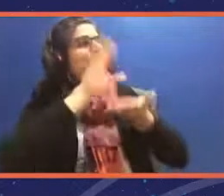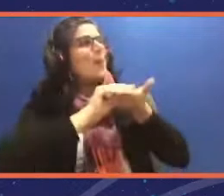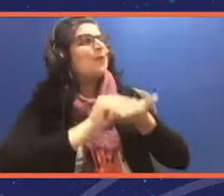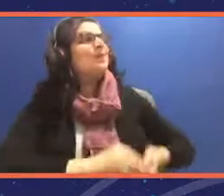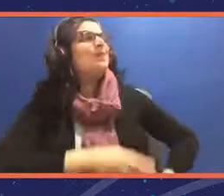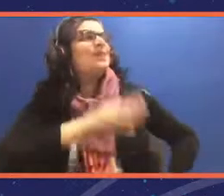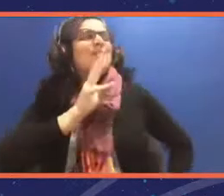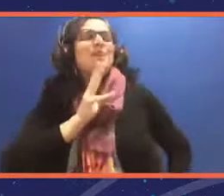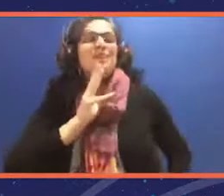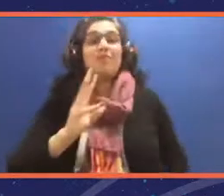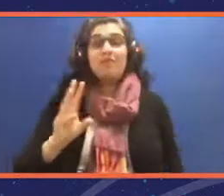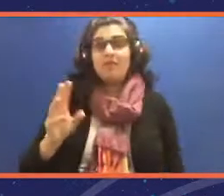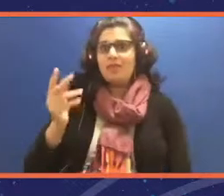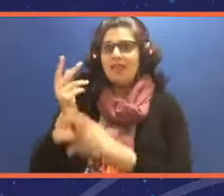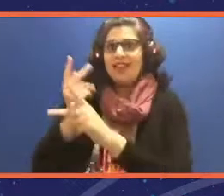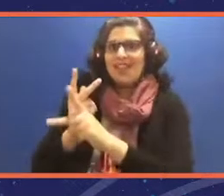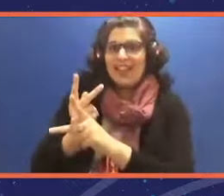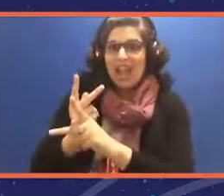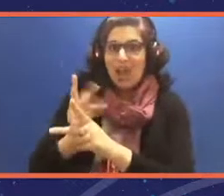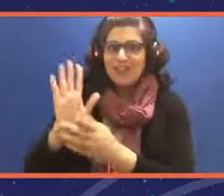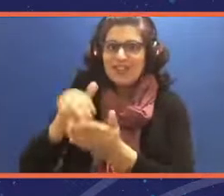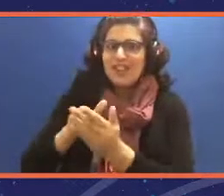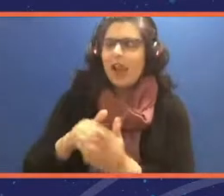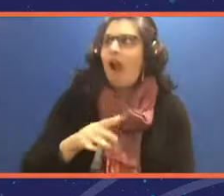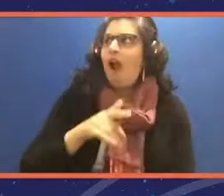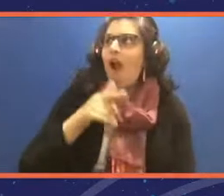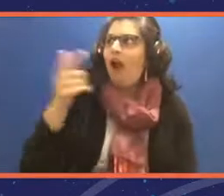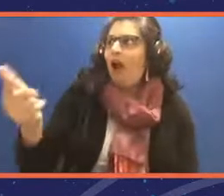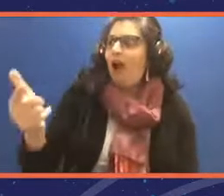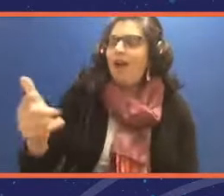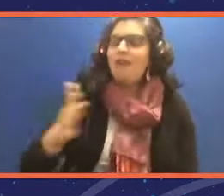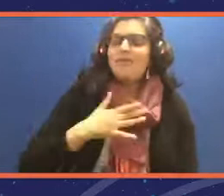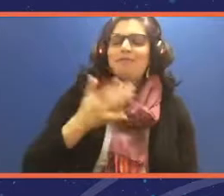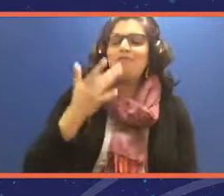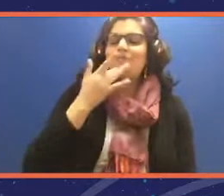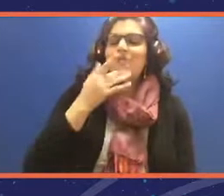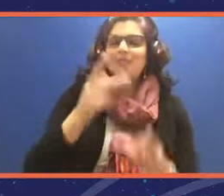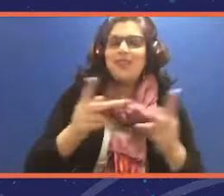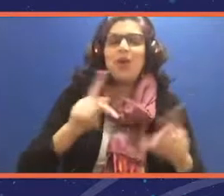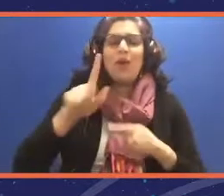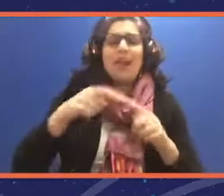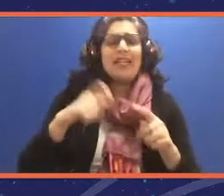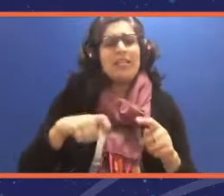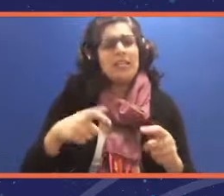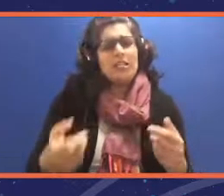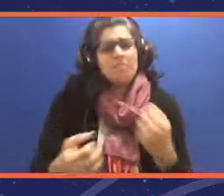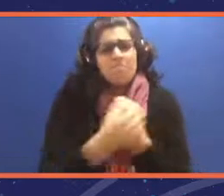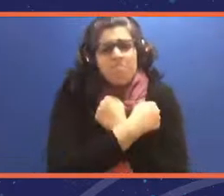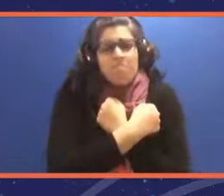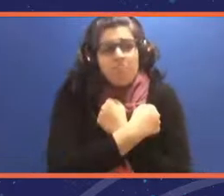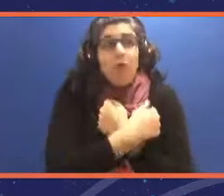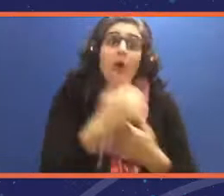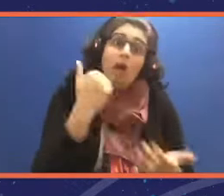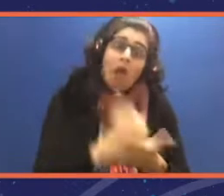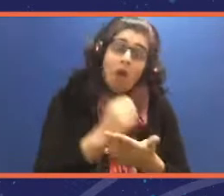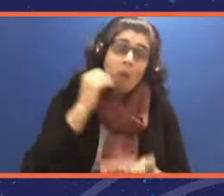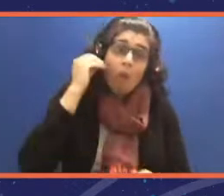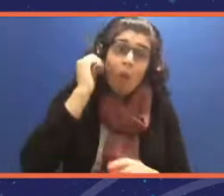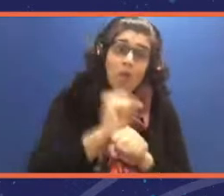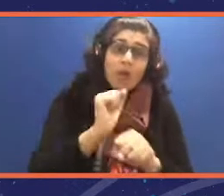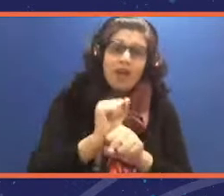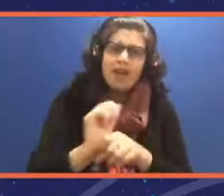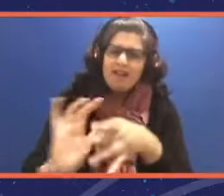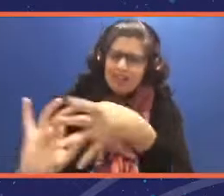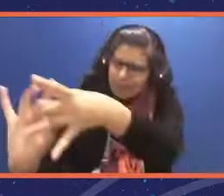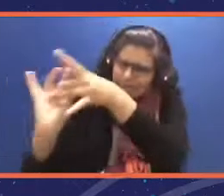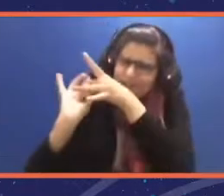the Care Center, one of my favorite places whenever I need an extra hug or help with my homework. Feeling connected to the